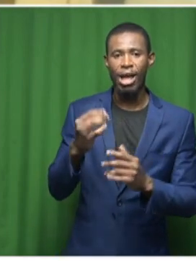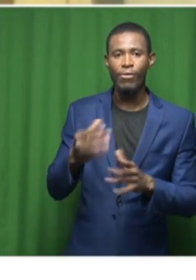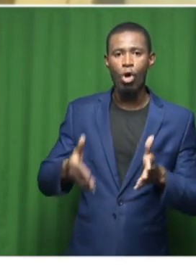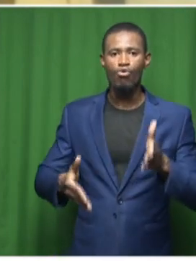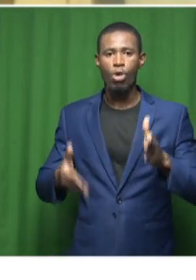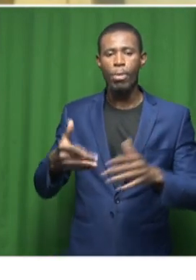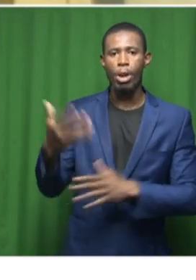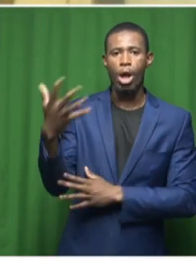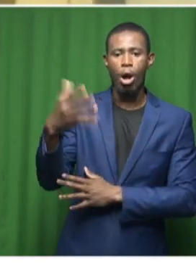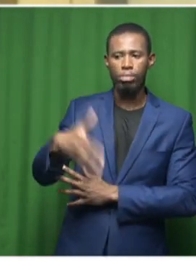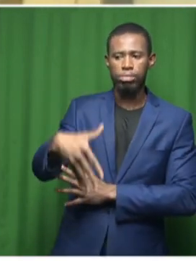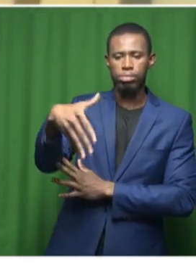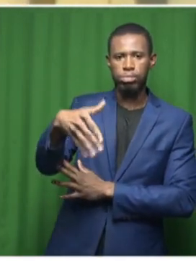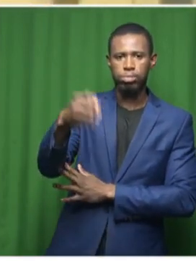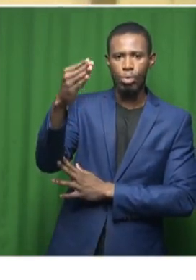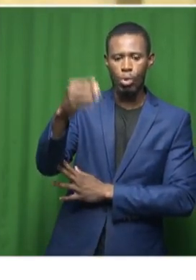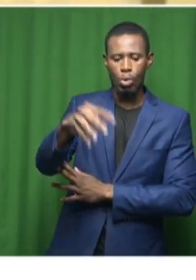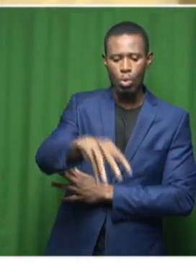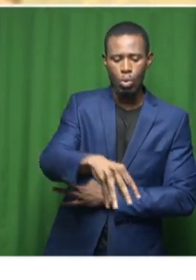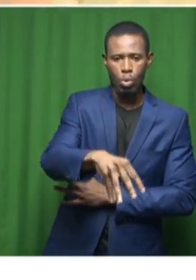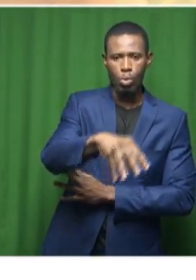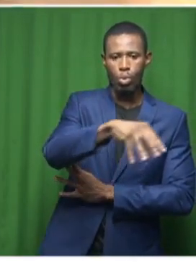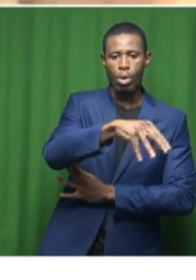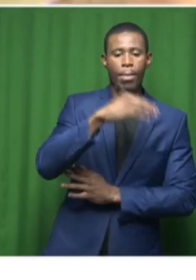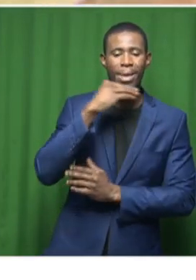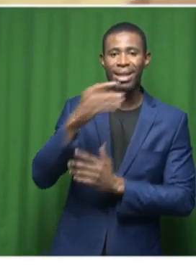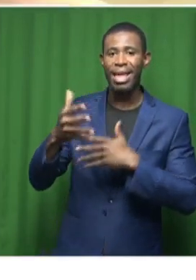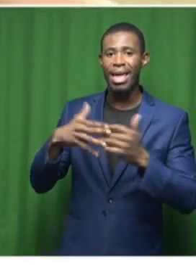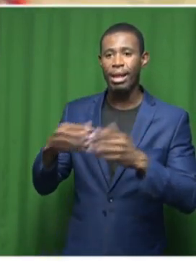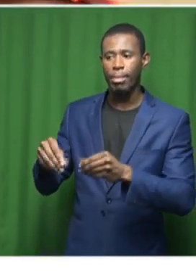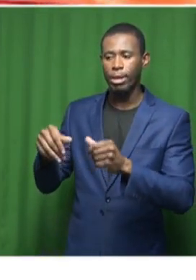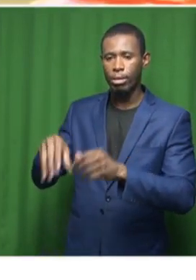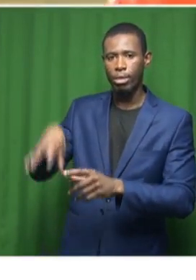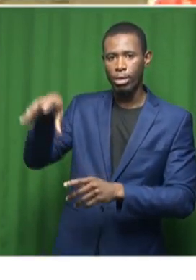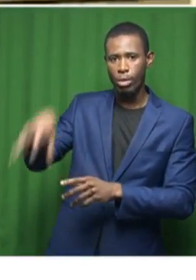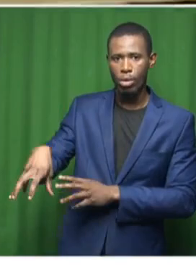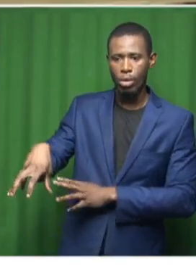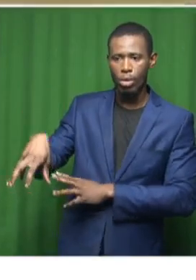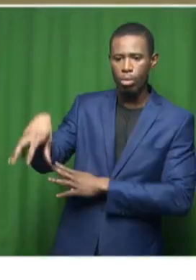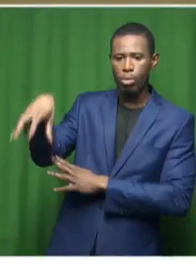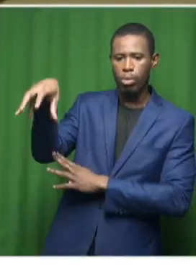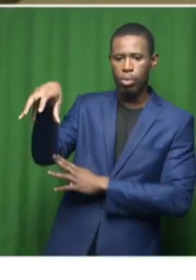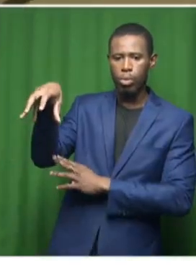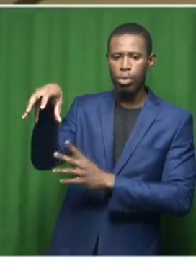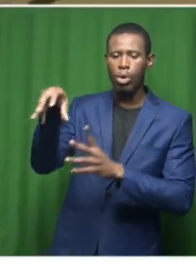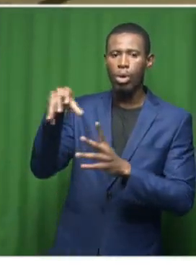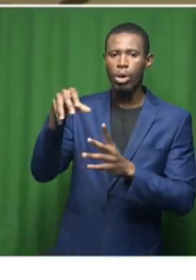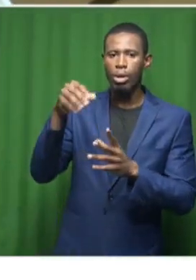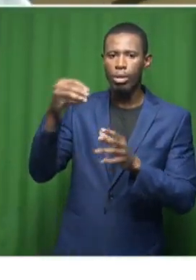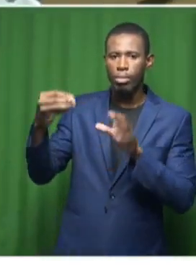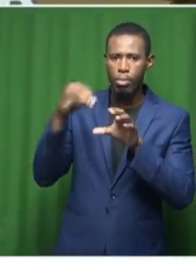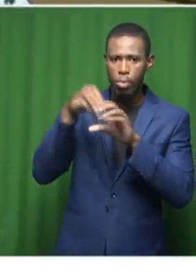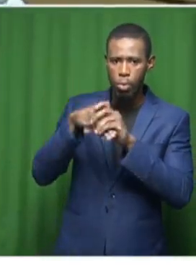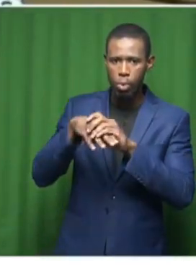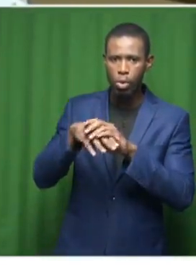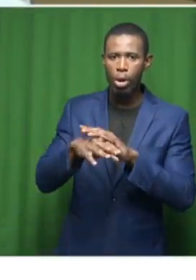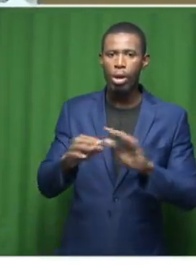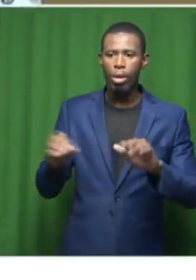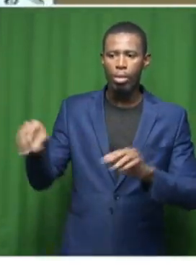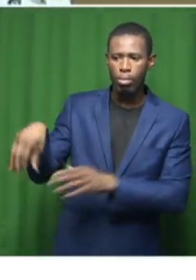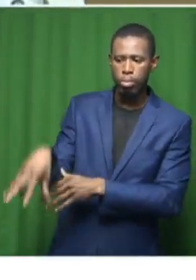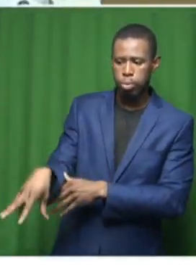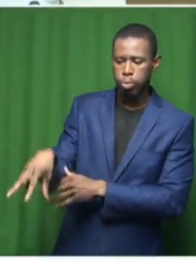a pipe connected to it, which will take any material you want and push it through the nozzle over here and deposit the layers one by